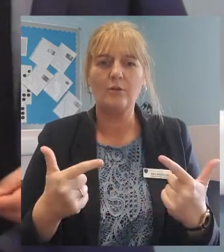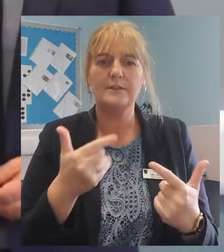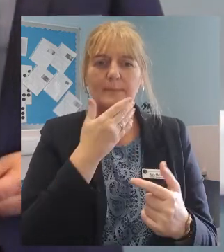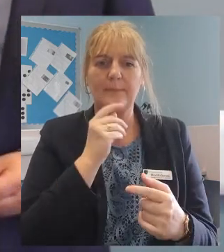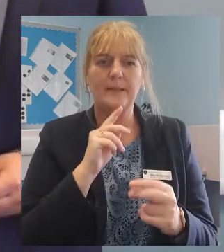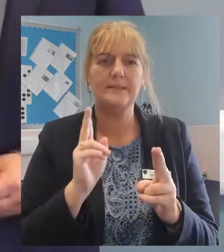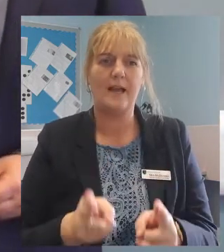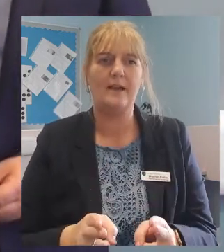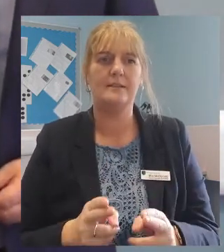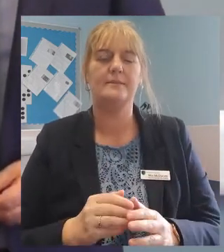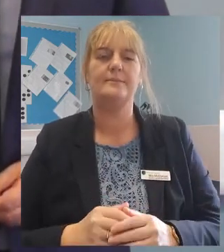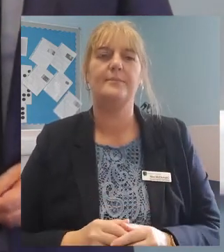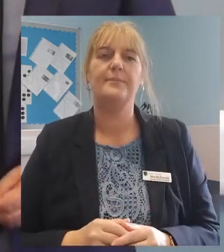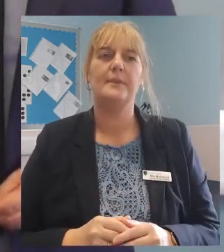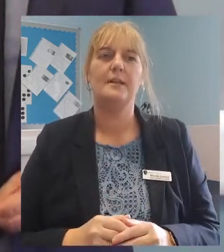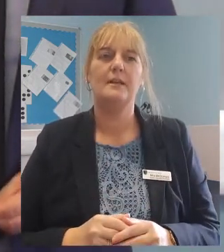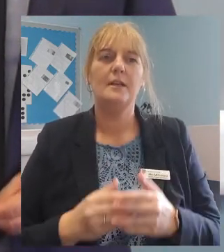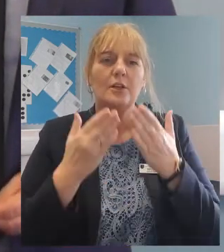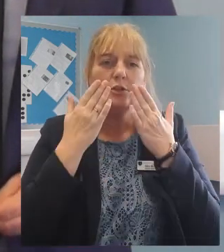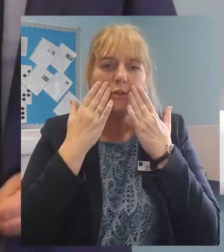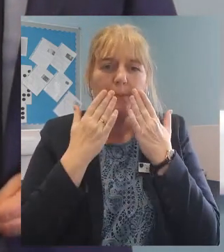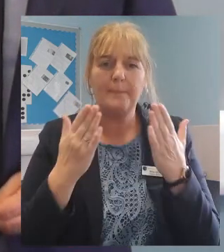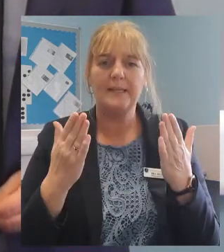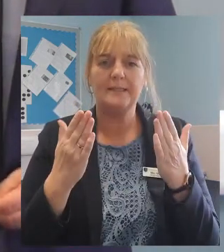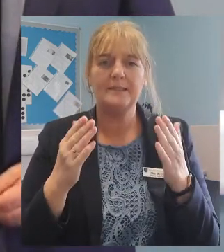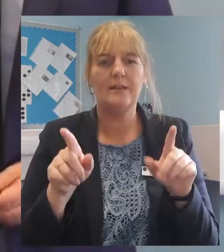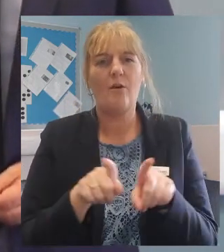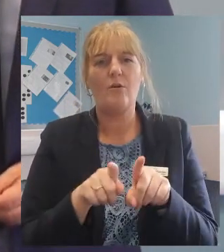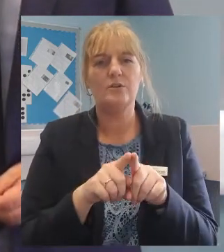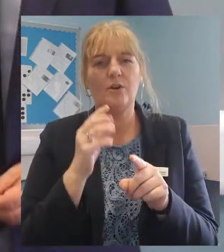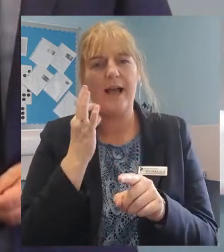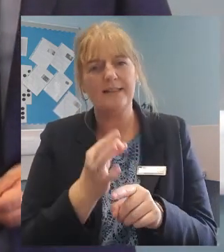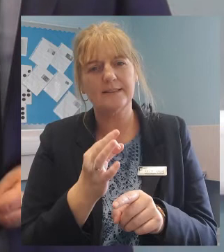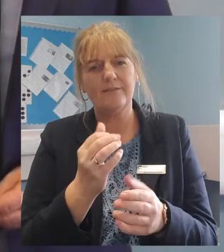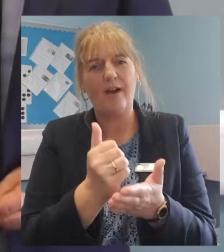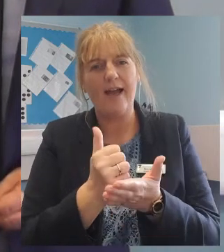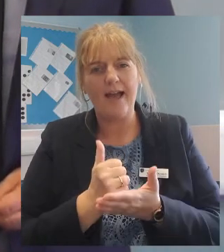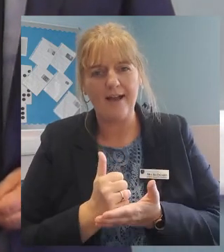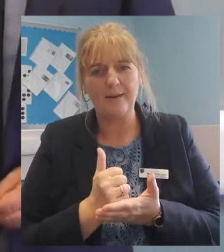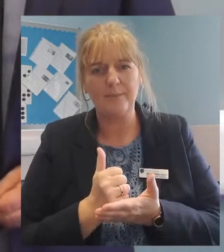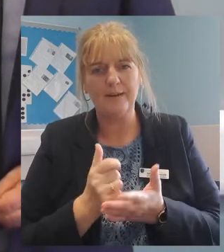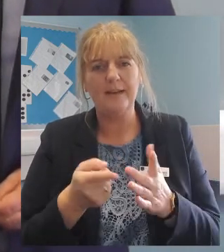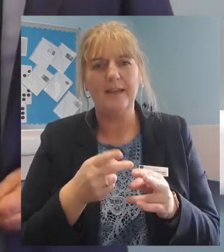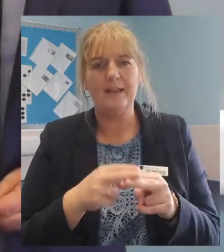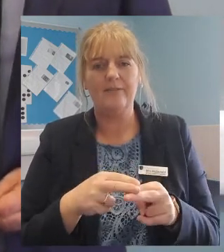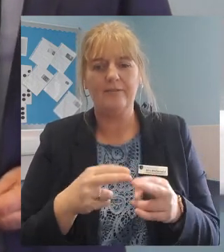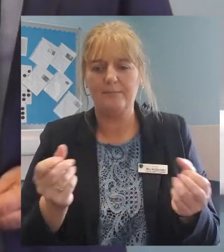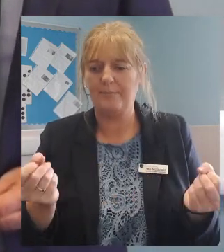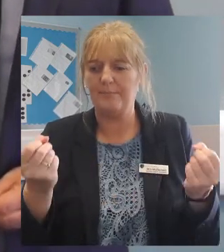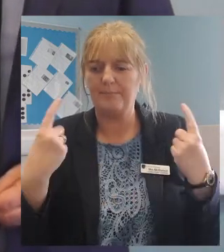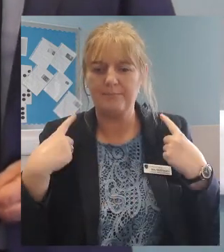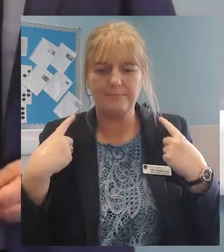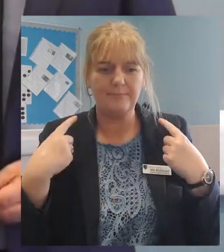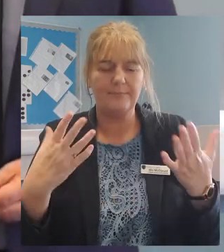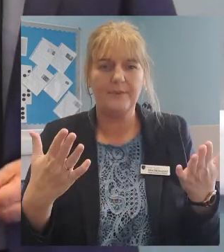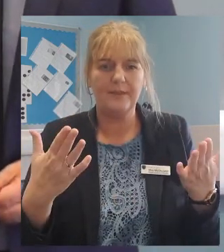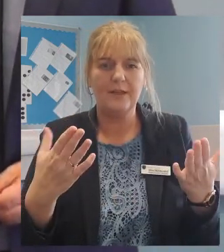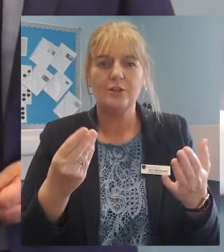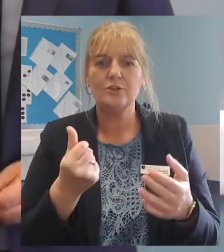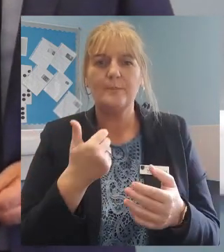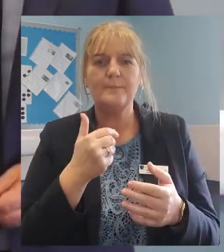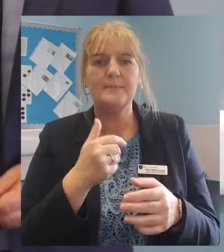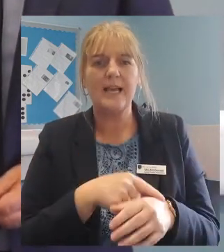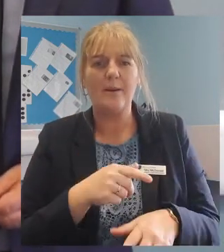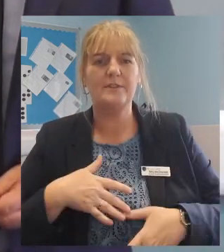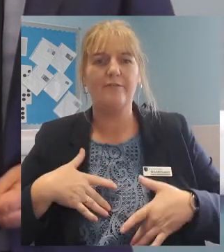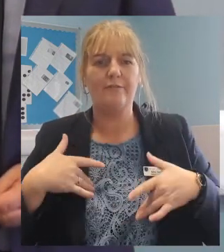make is that humility is also about asking for help when we get stuck. We often think that asking for help is a